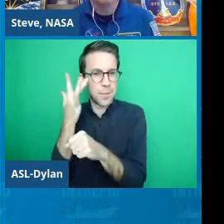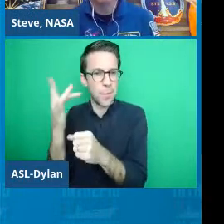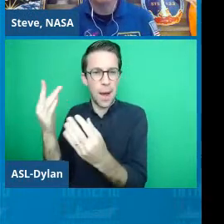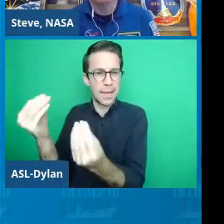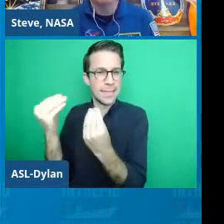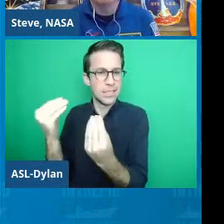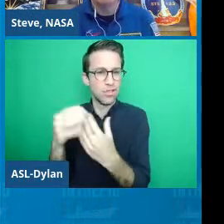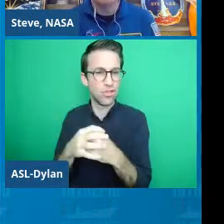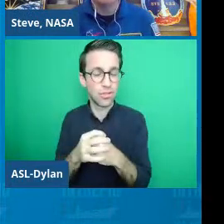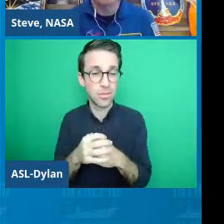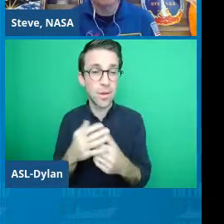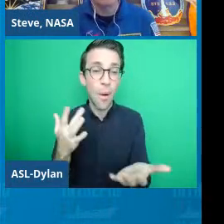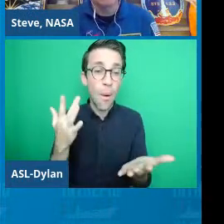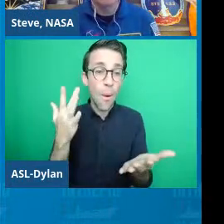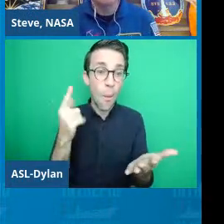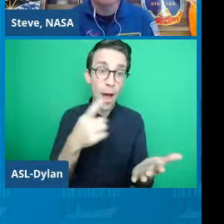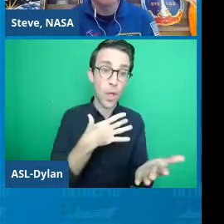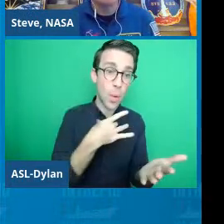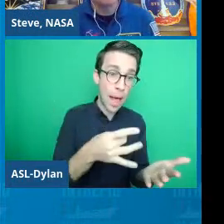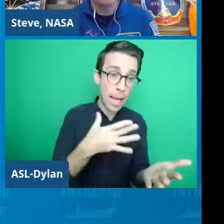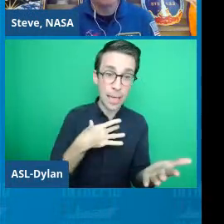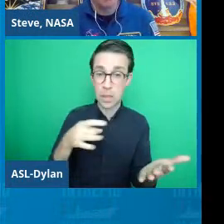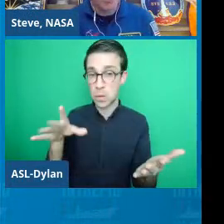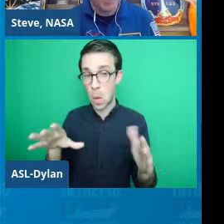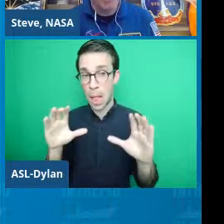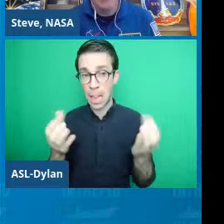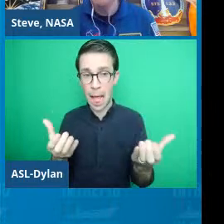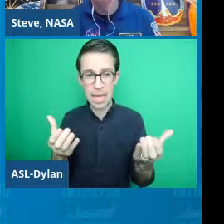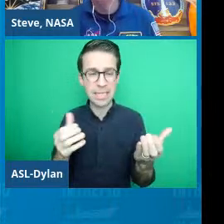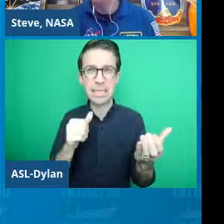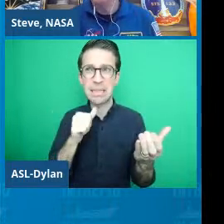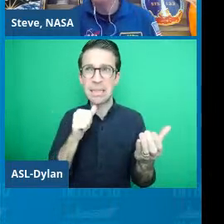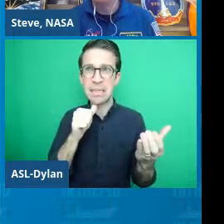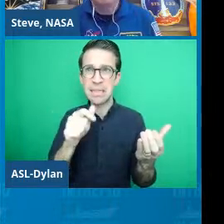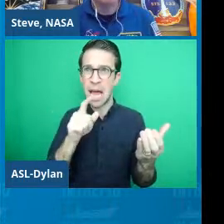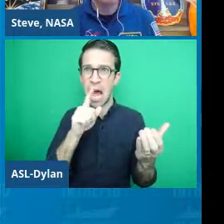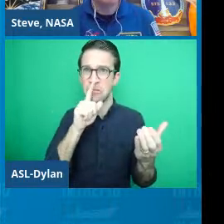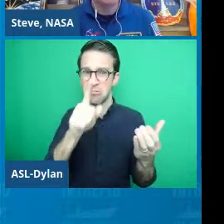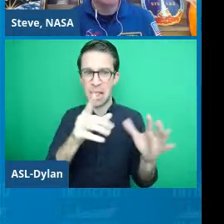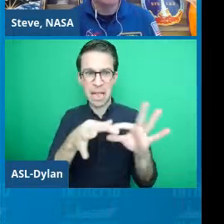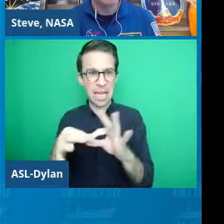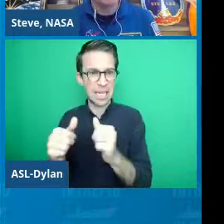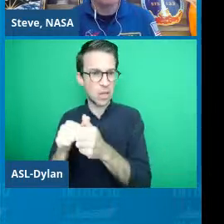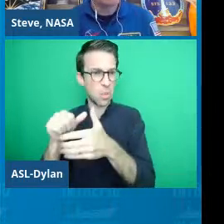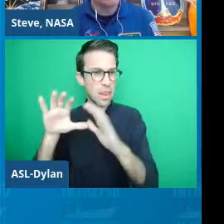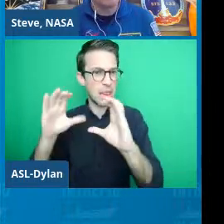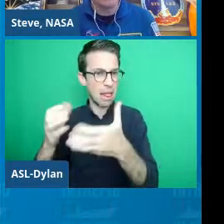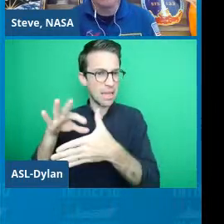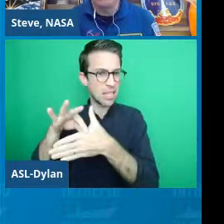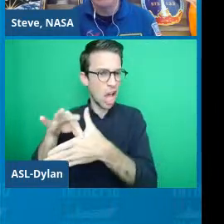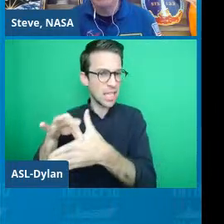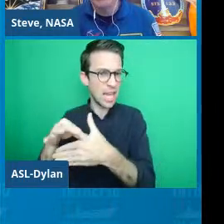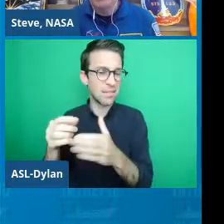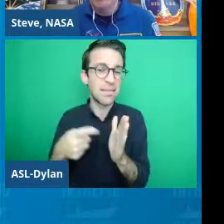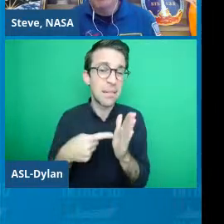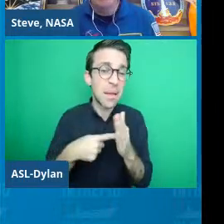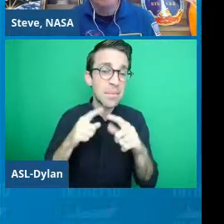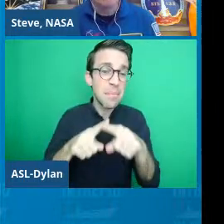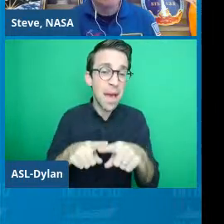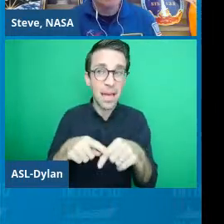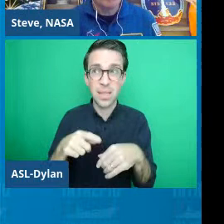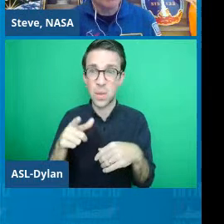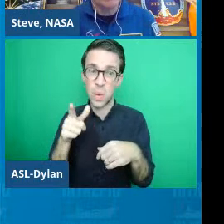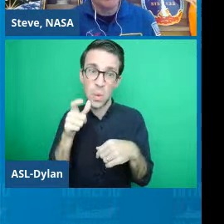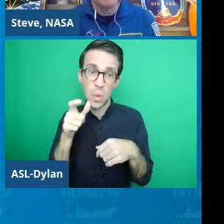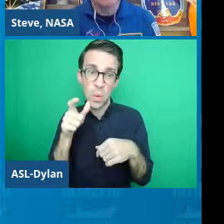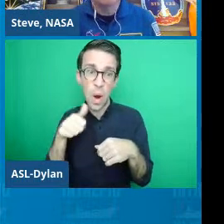or dislike a class is not necessarily related to the content of the class. Sometimes it's the kids you're sitting with or the teacher